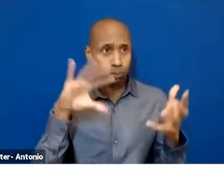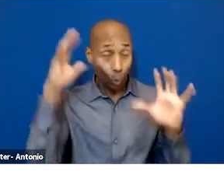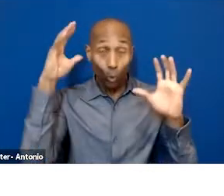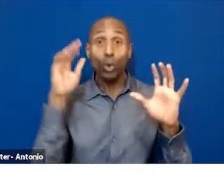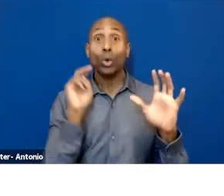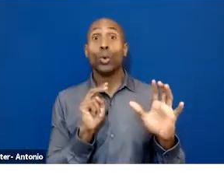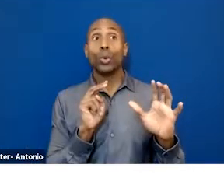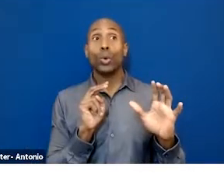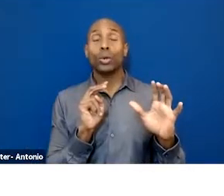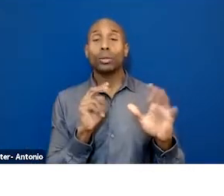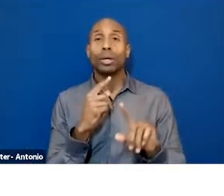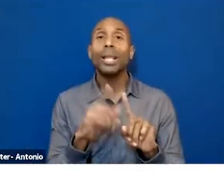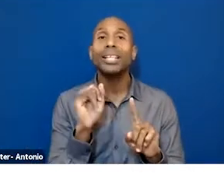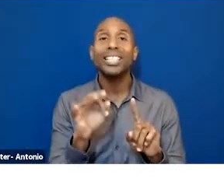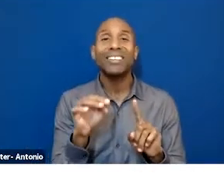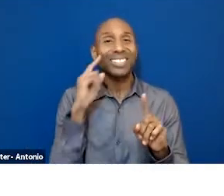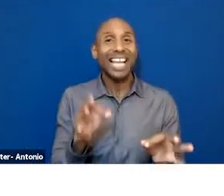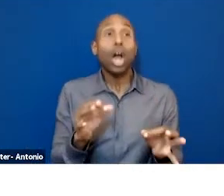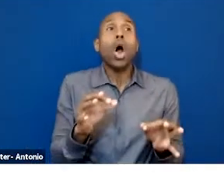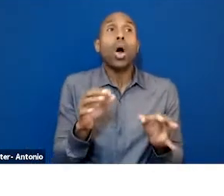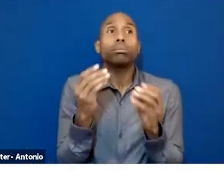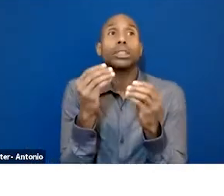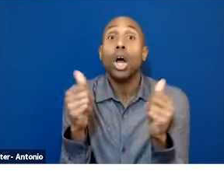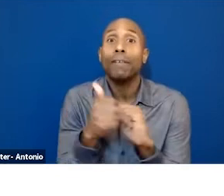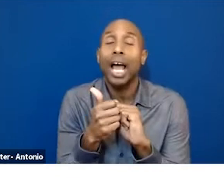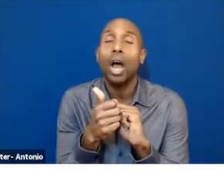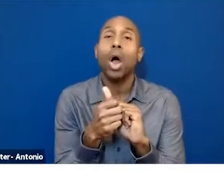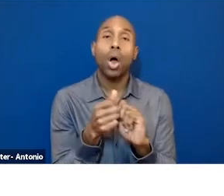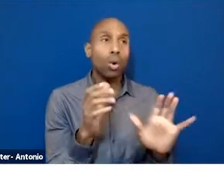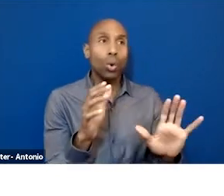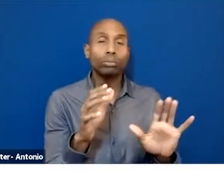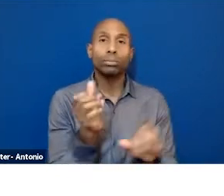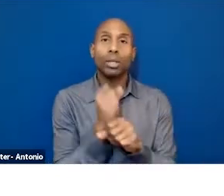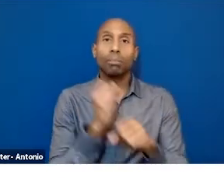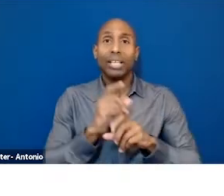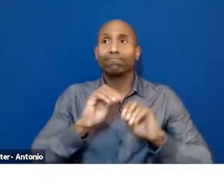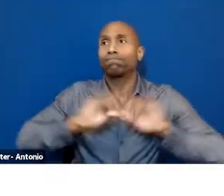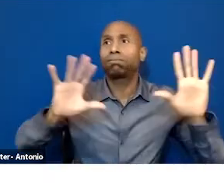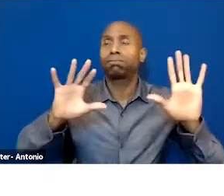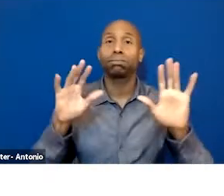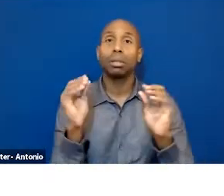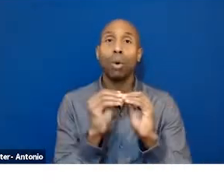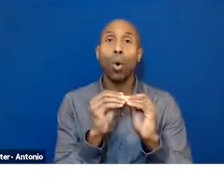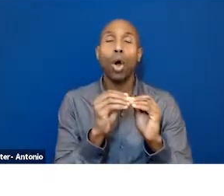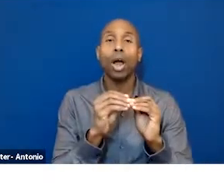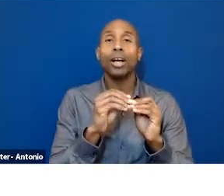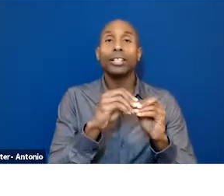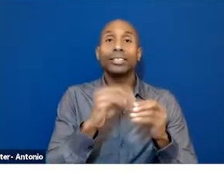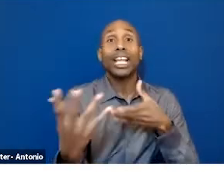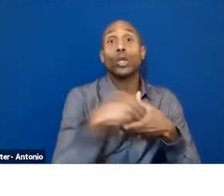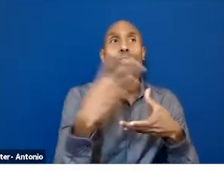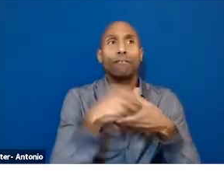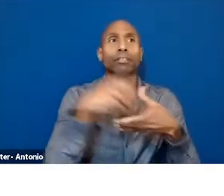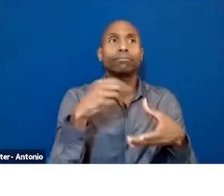ignore all the ways that fashion racism functions invisibly in the everyday, ordinary, and mundane